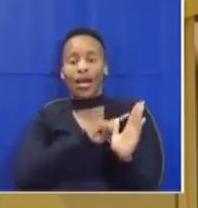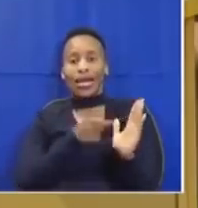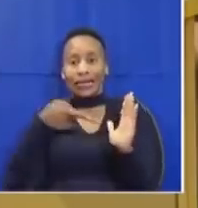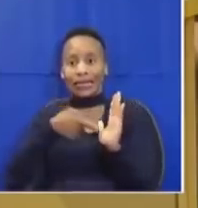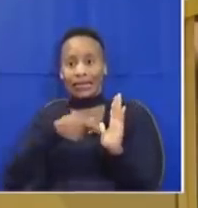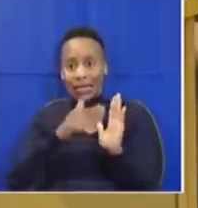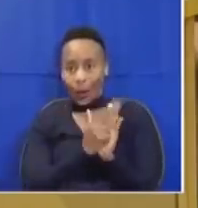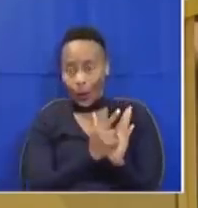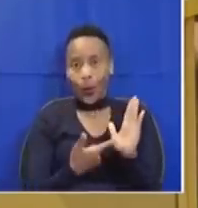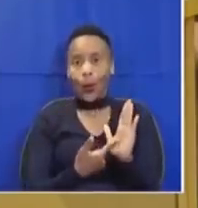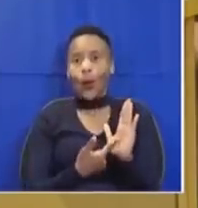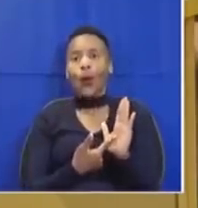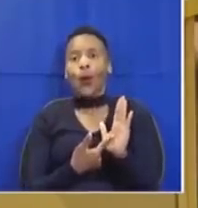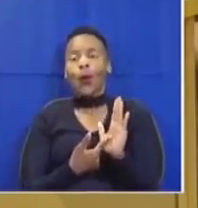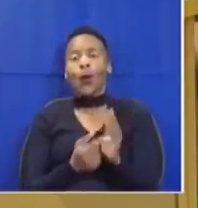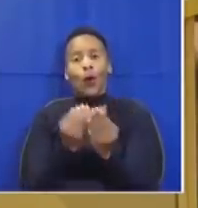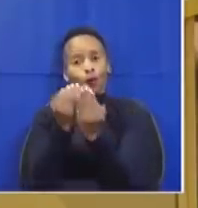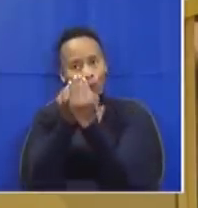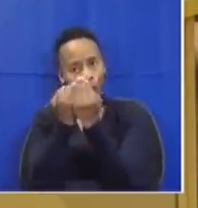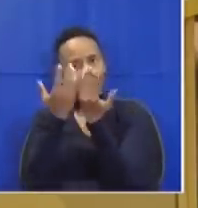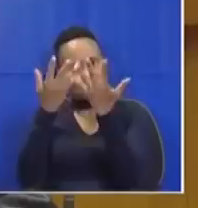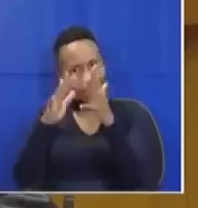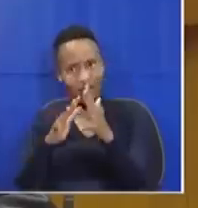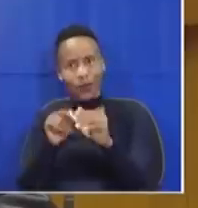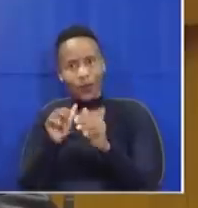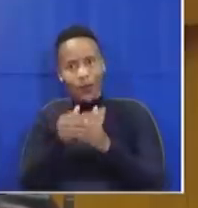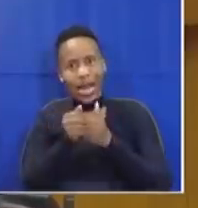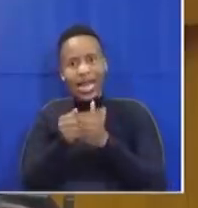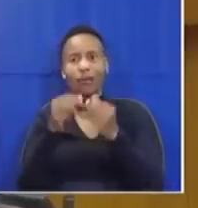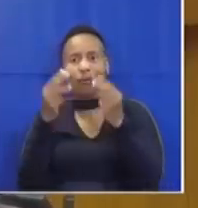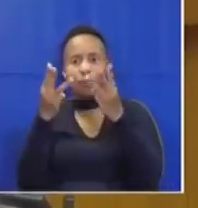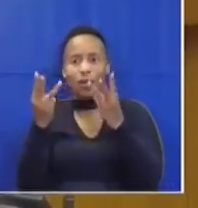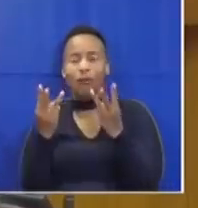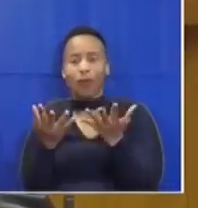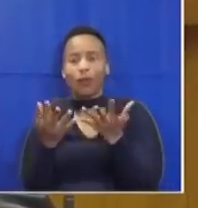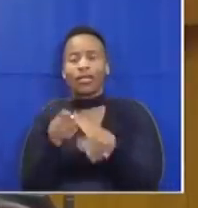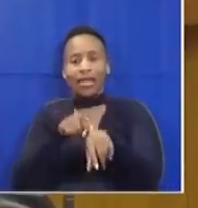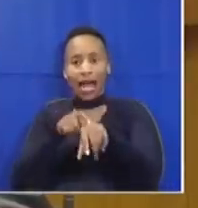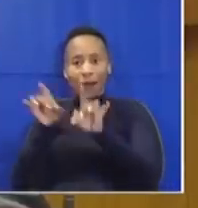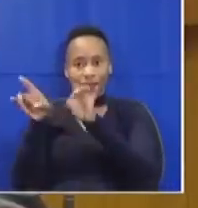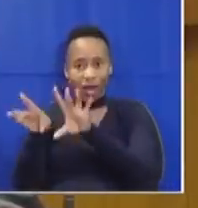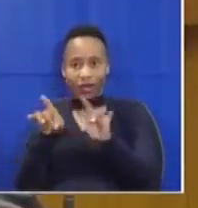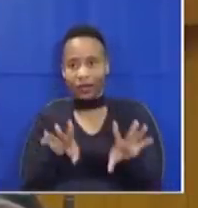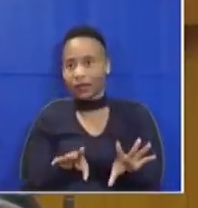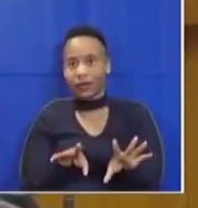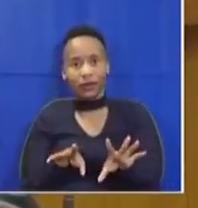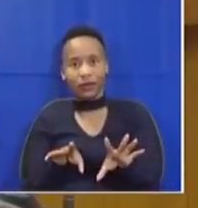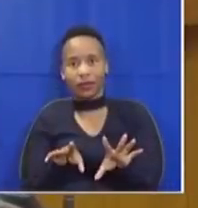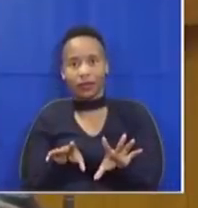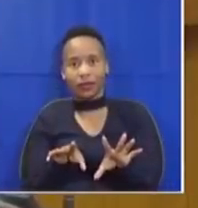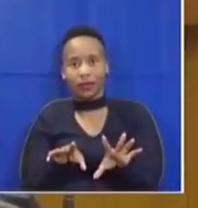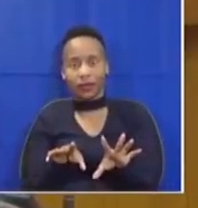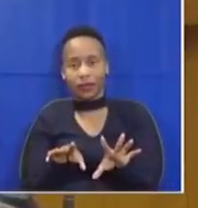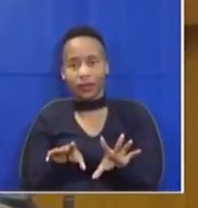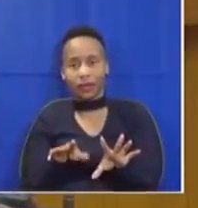that is what we were taught, how to lead the people in struggling. You want support,